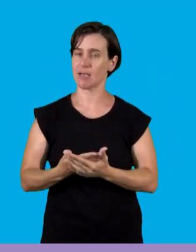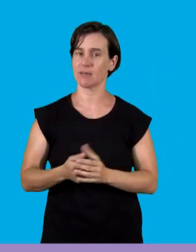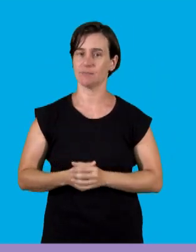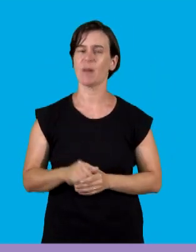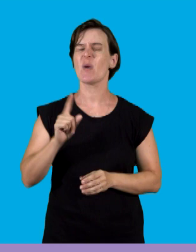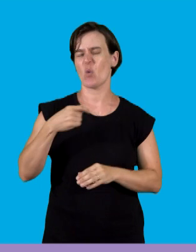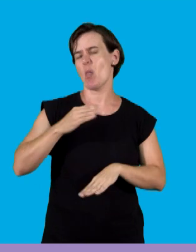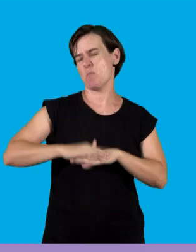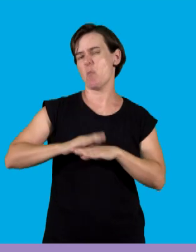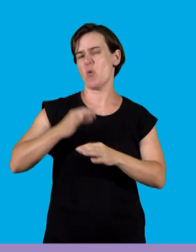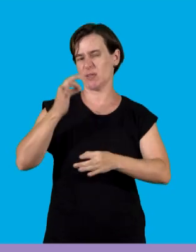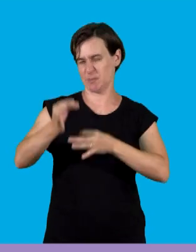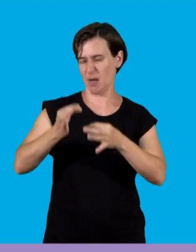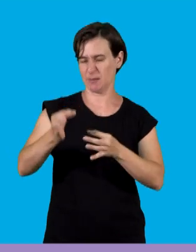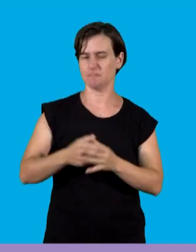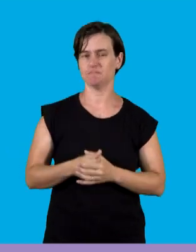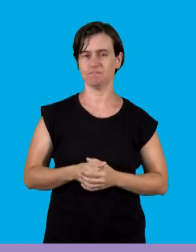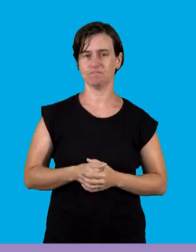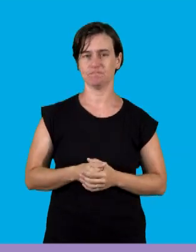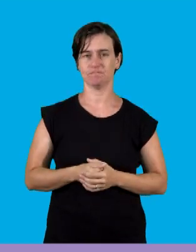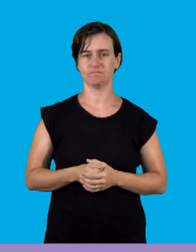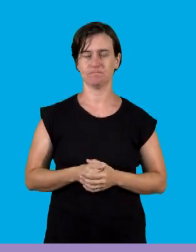with that further in the lesson.